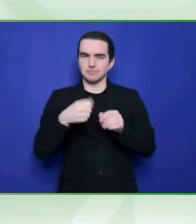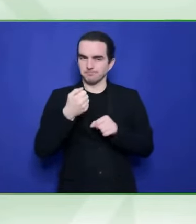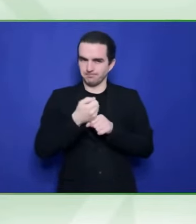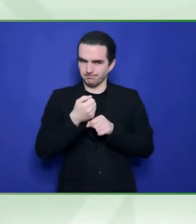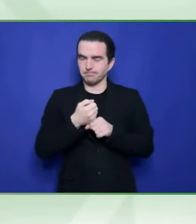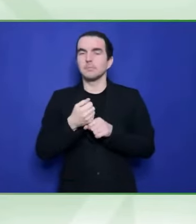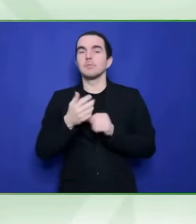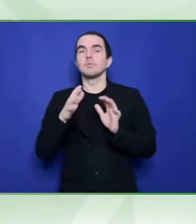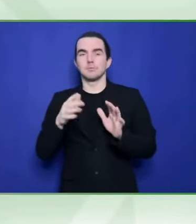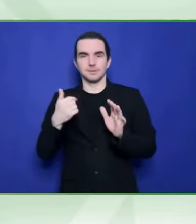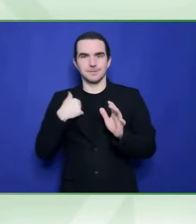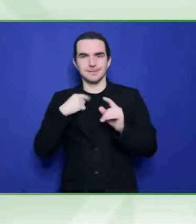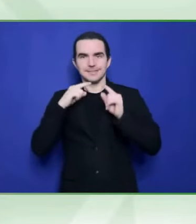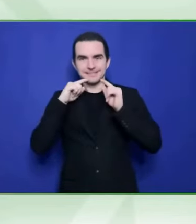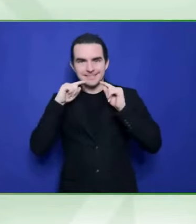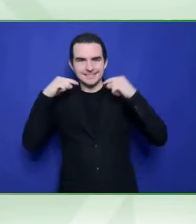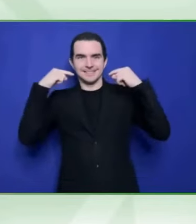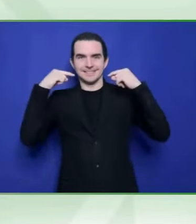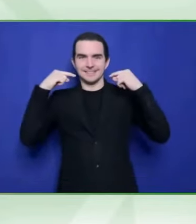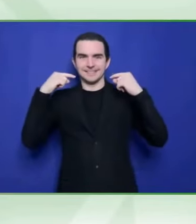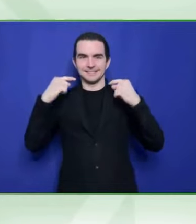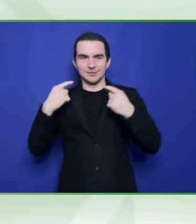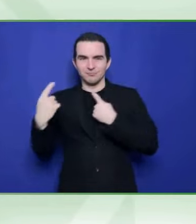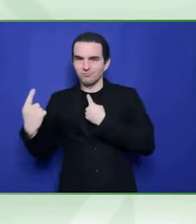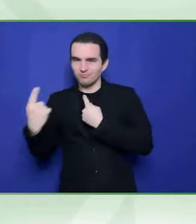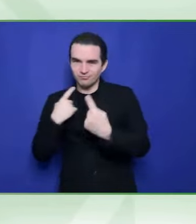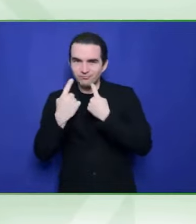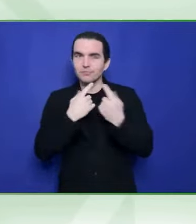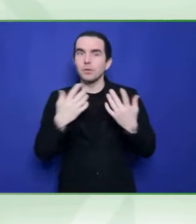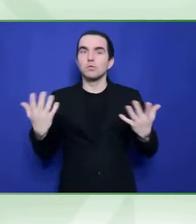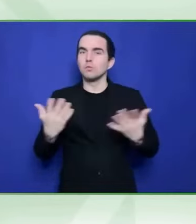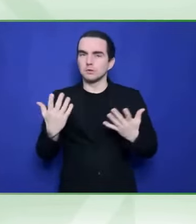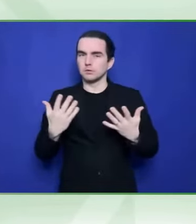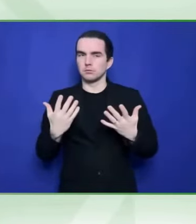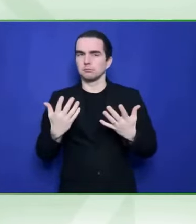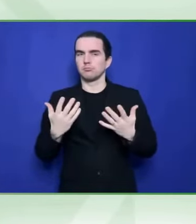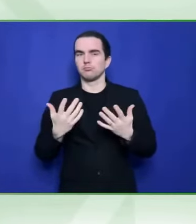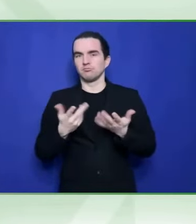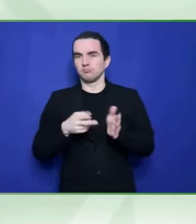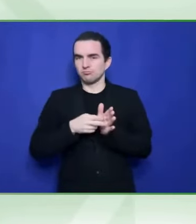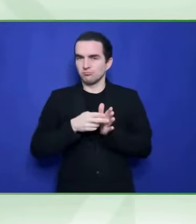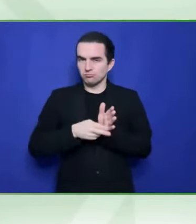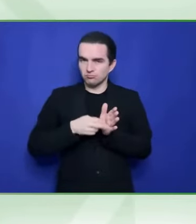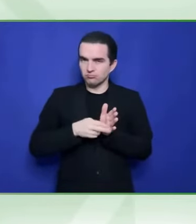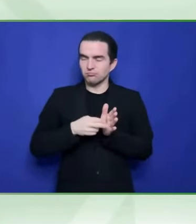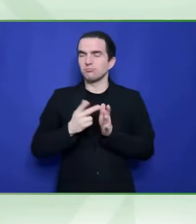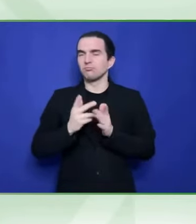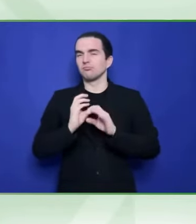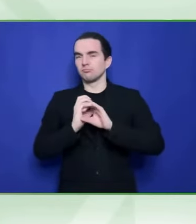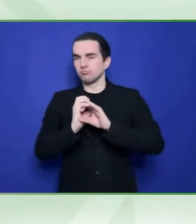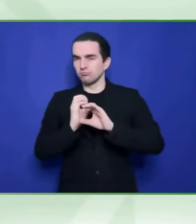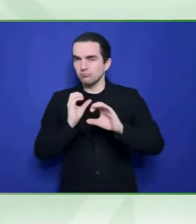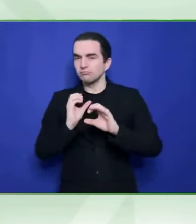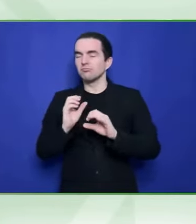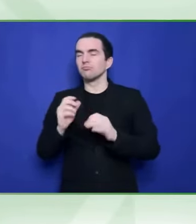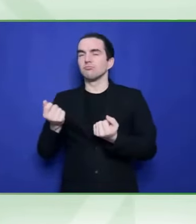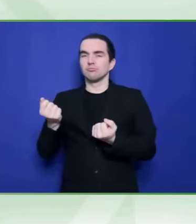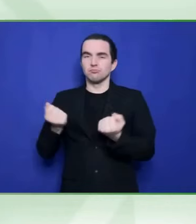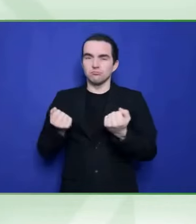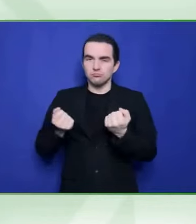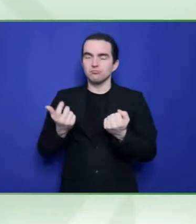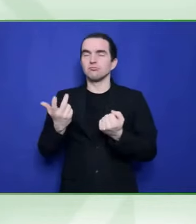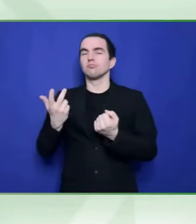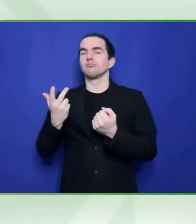actually public transportation sends me into a panic because I don't know my left from my right and I can't read maps. So I think it's